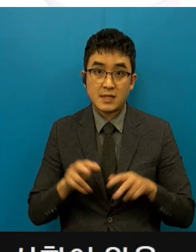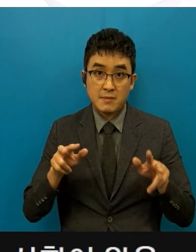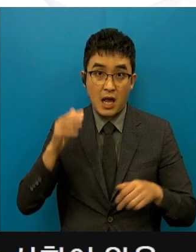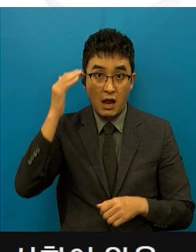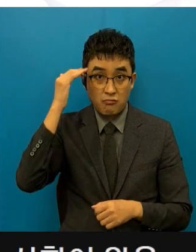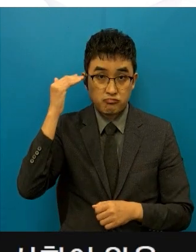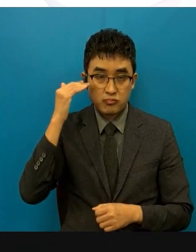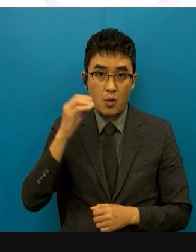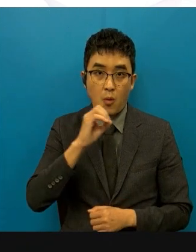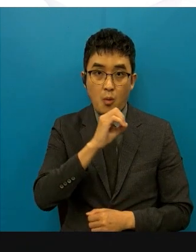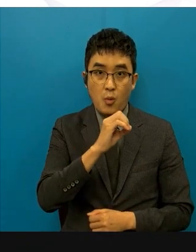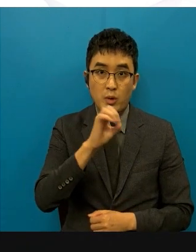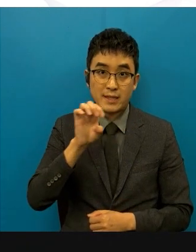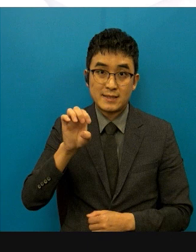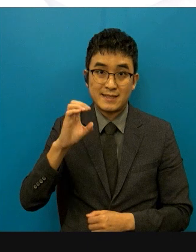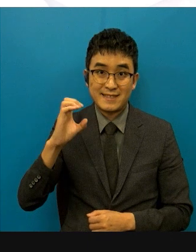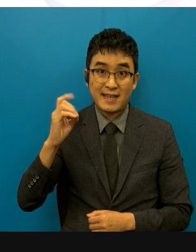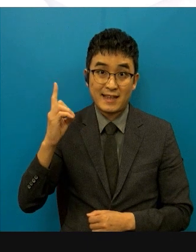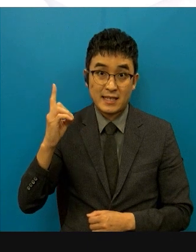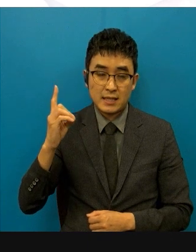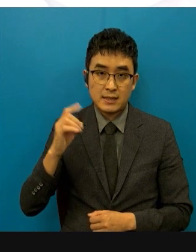elderly suicide.